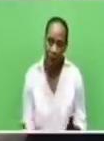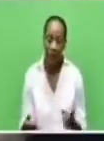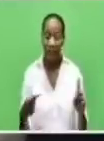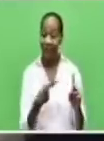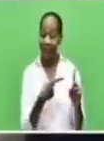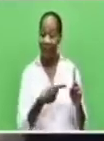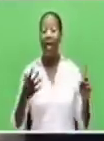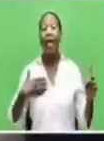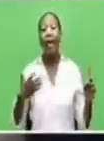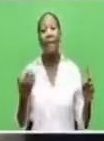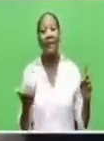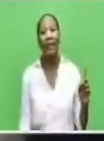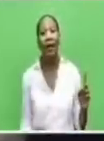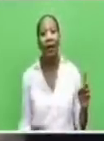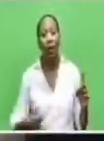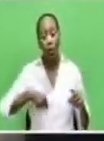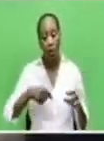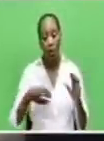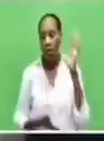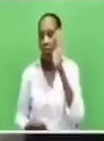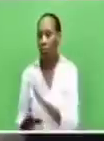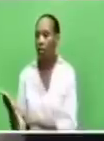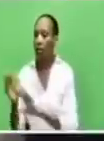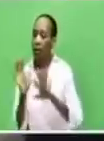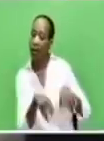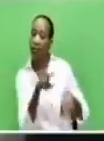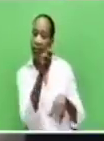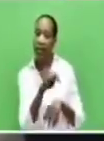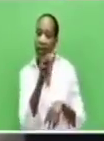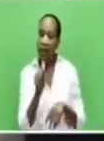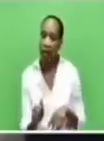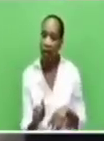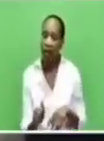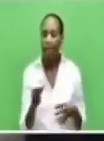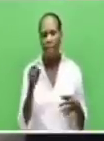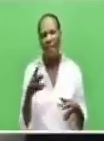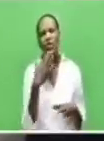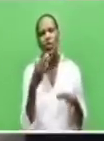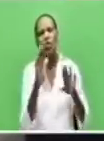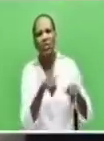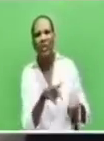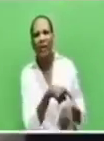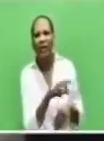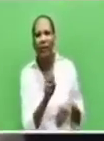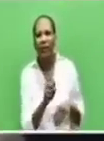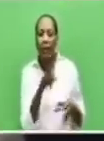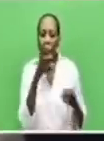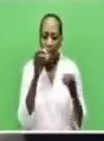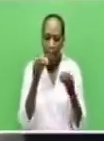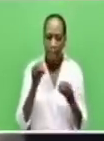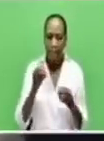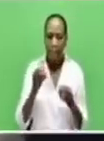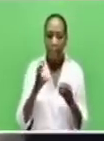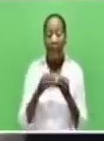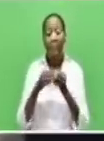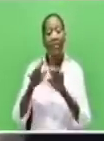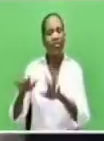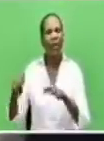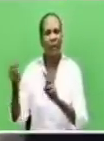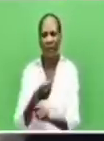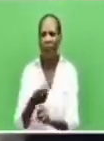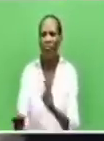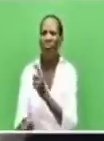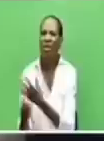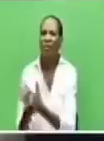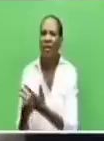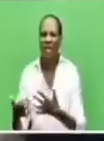is happy when we leave these chambers in the hands of men who are unashamed to violate women members of parliament,